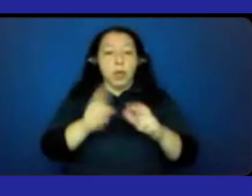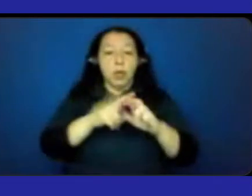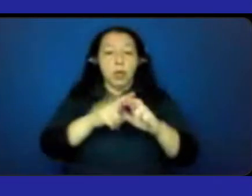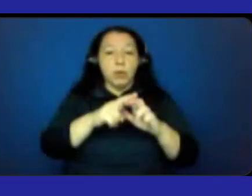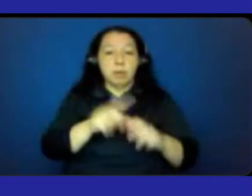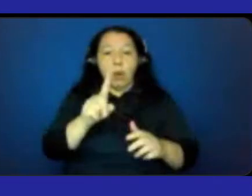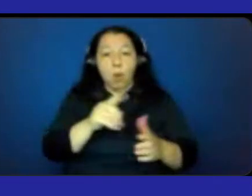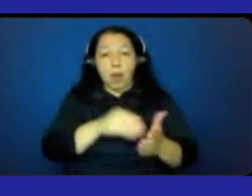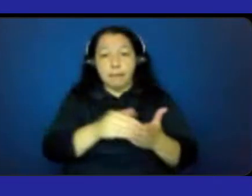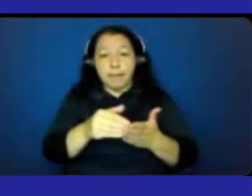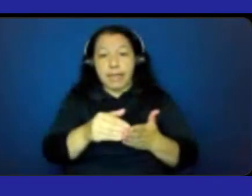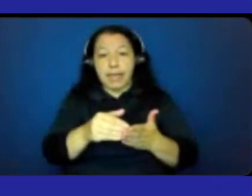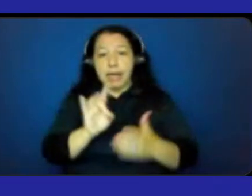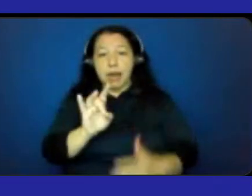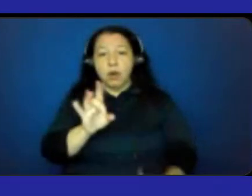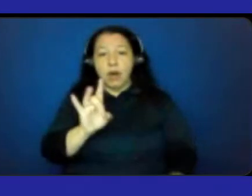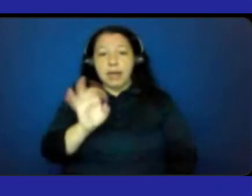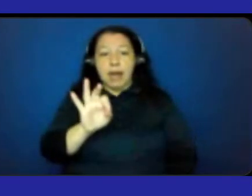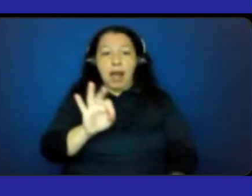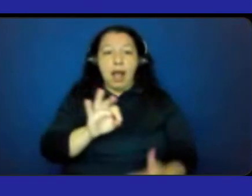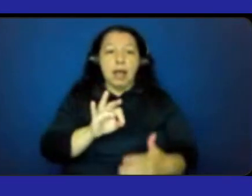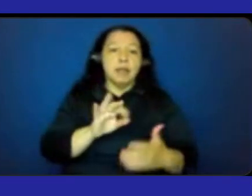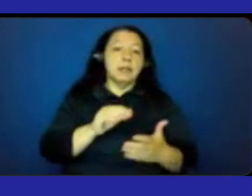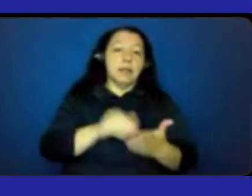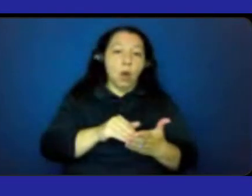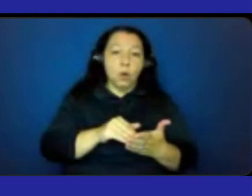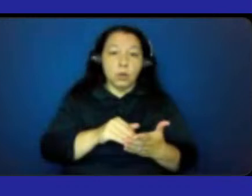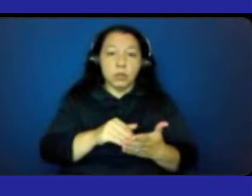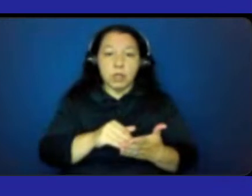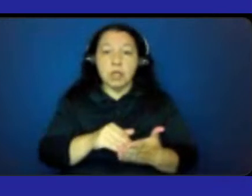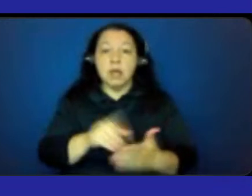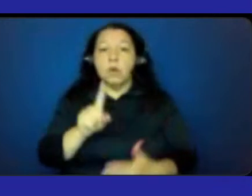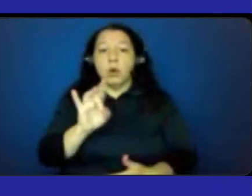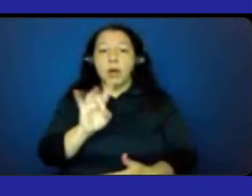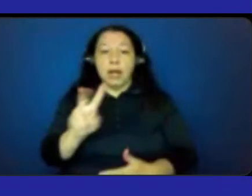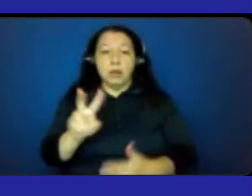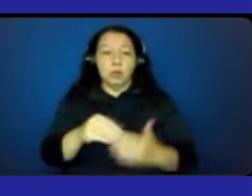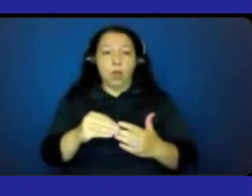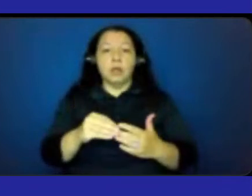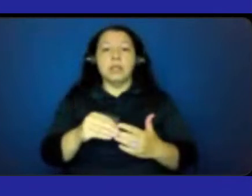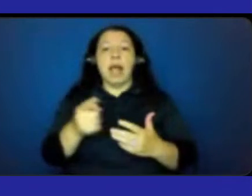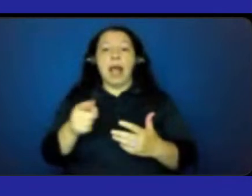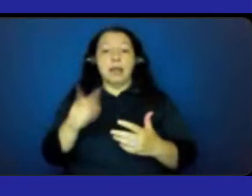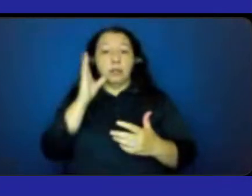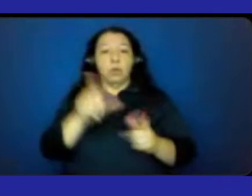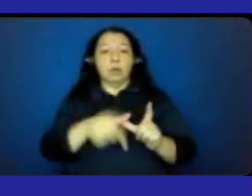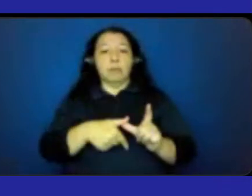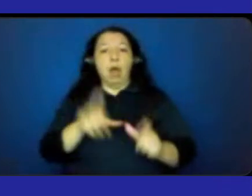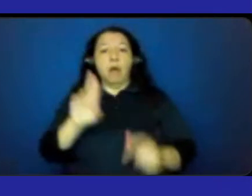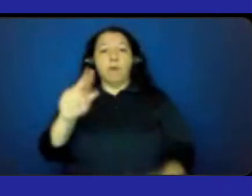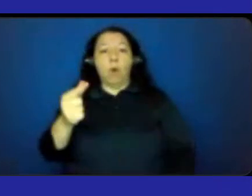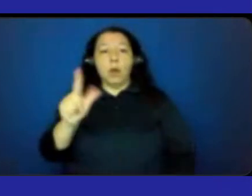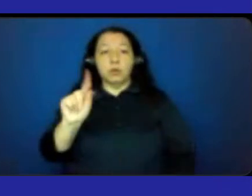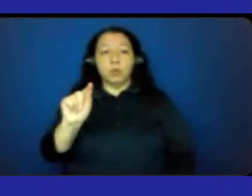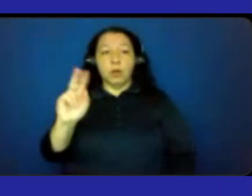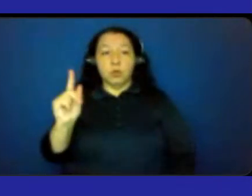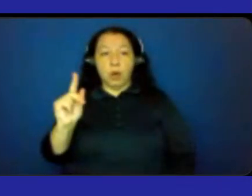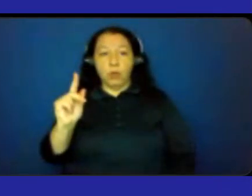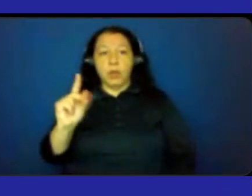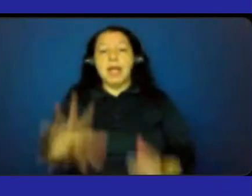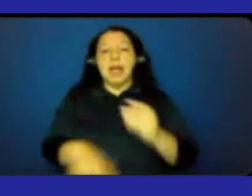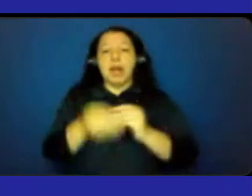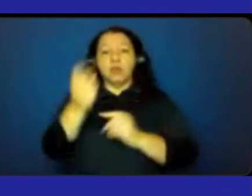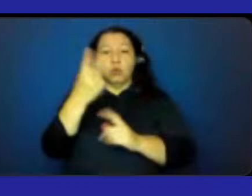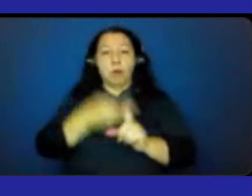$1,889,182, and the new agreement will expire in August of 2023. This additional 12 months will allow us time to launch our new